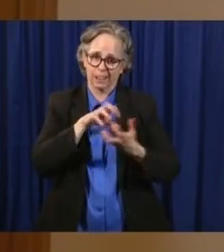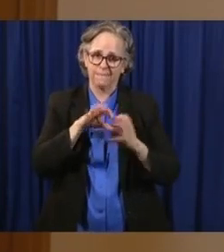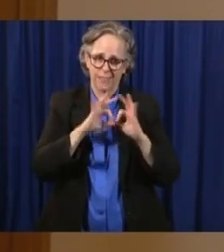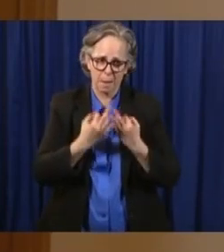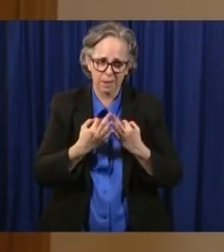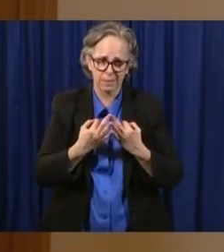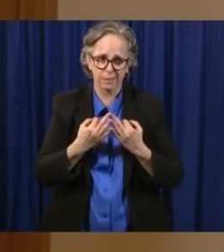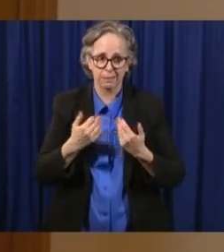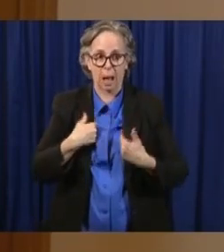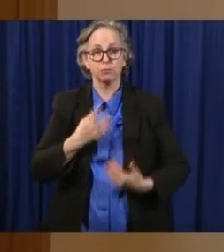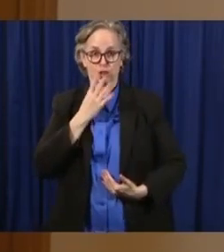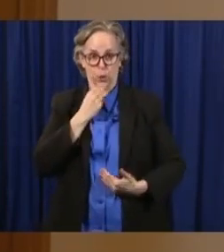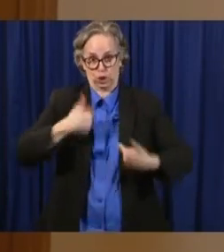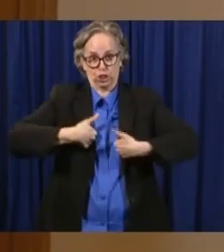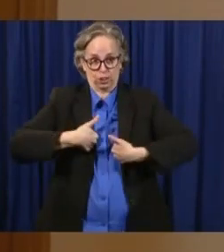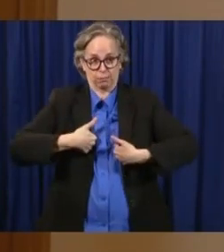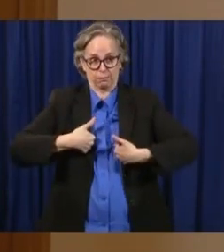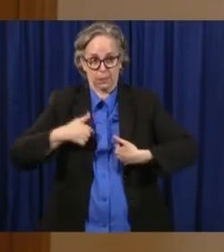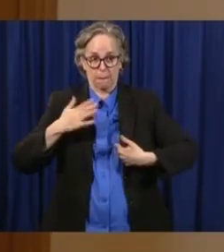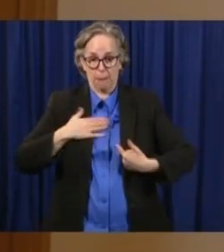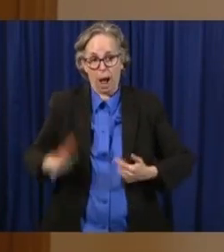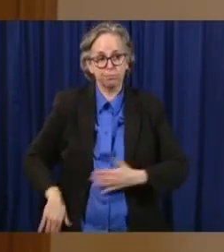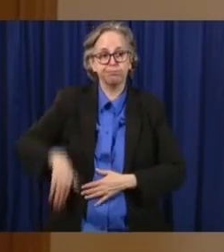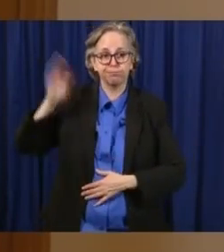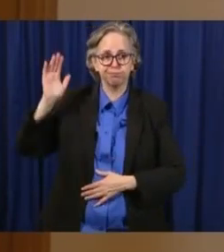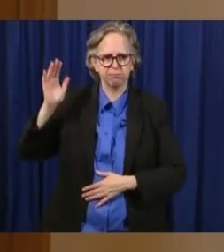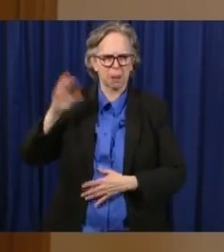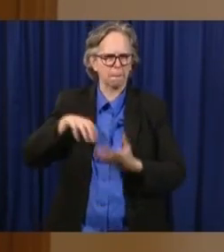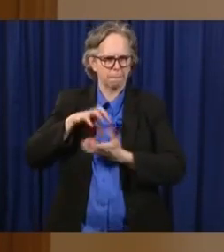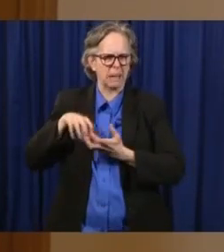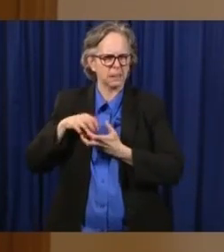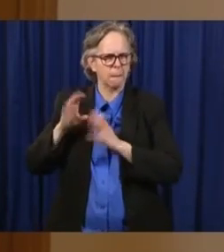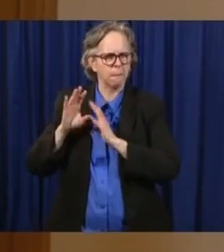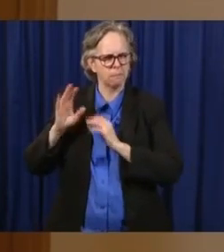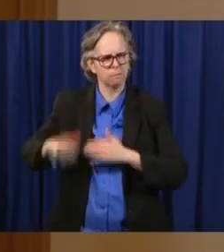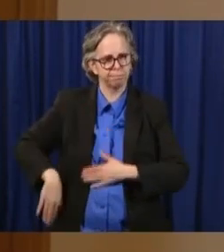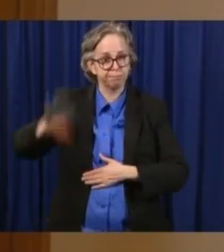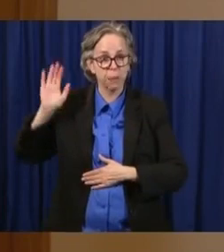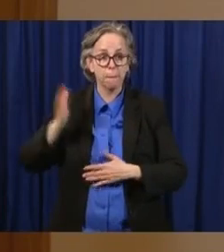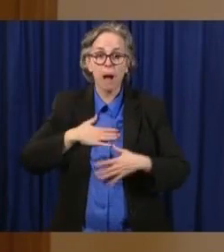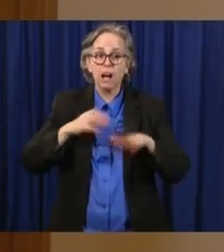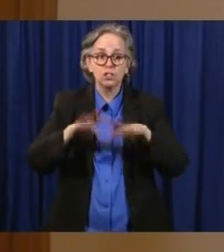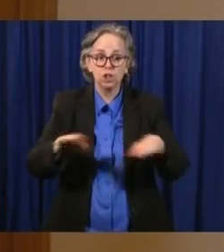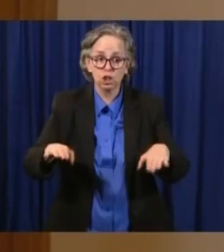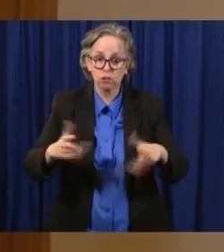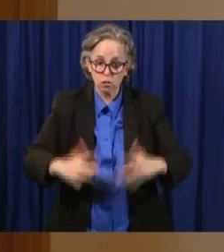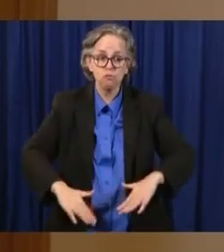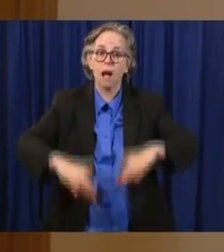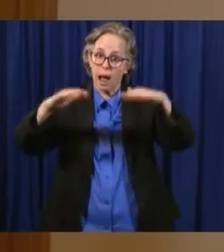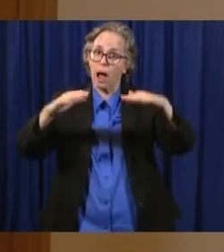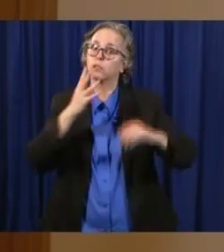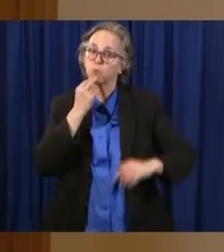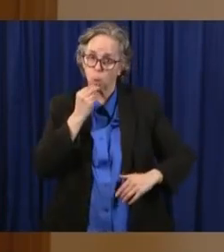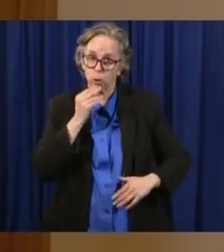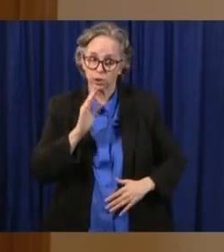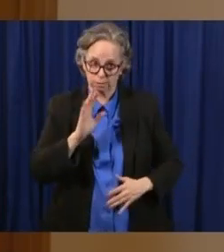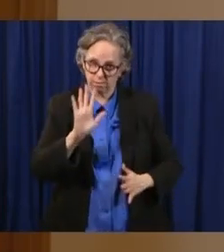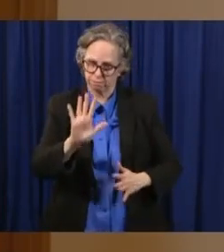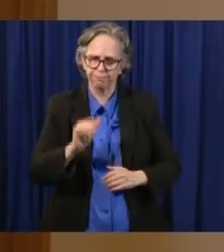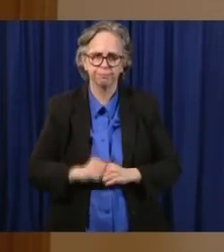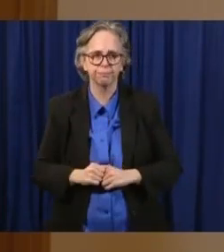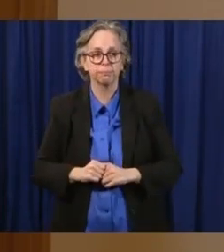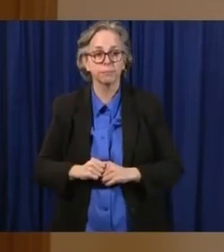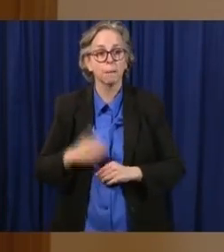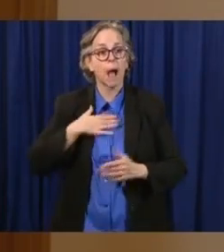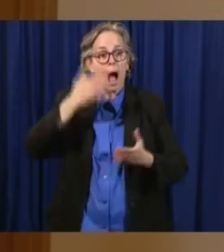Even my background was a mixed background growing up, and my children were raised in the Jewish faith. My husband's children